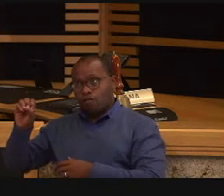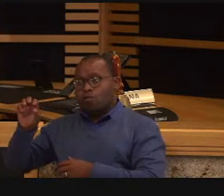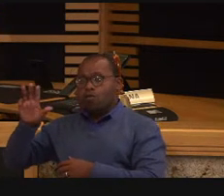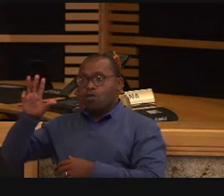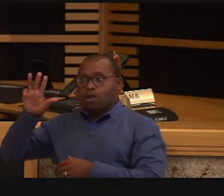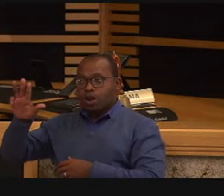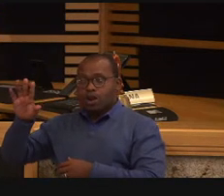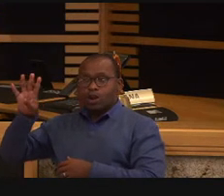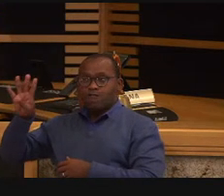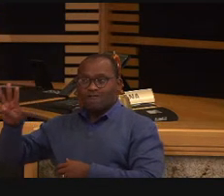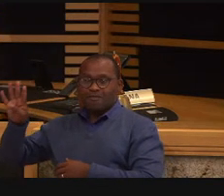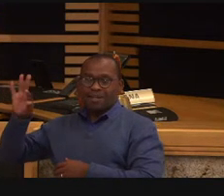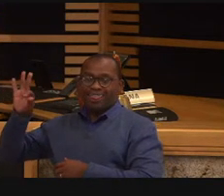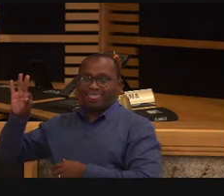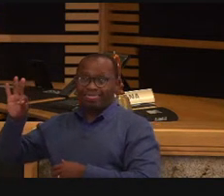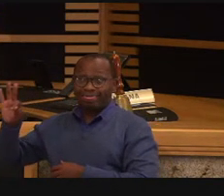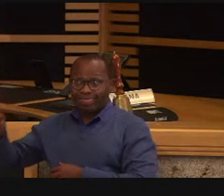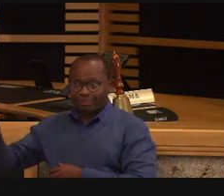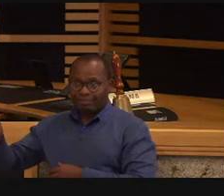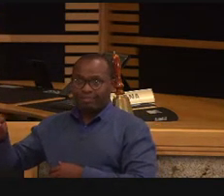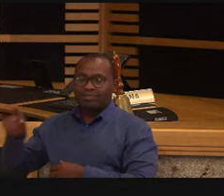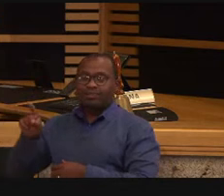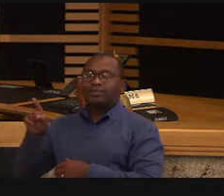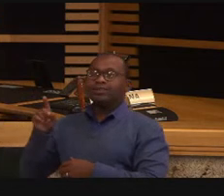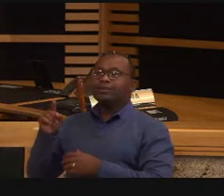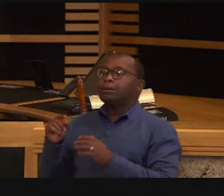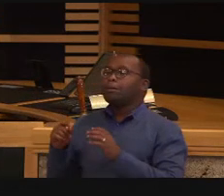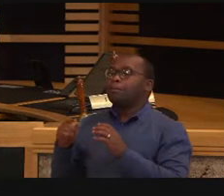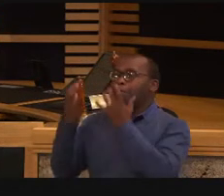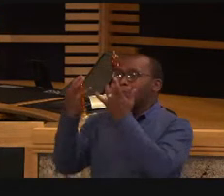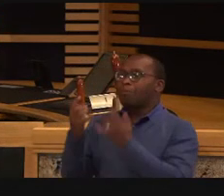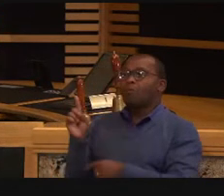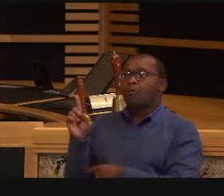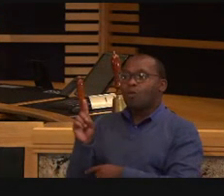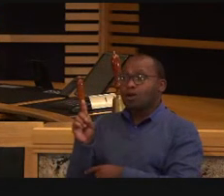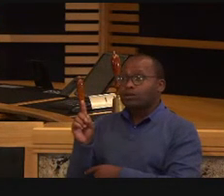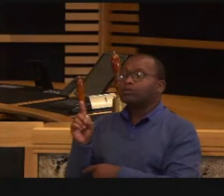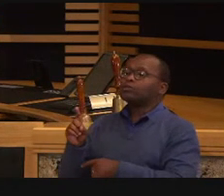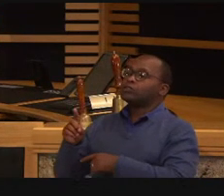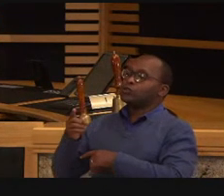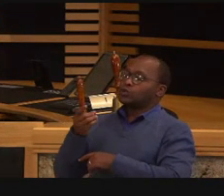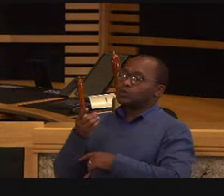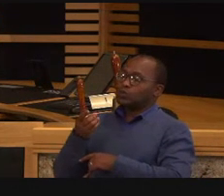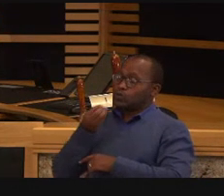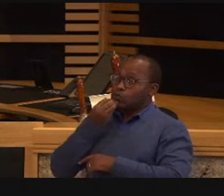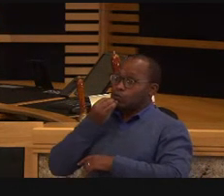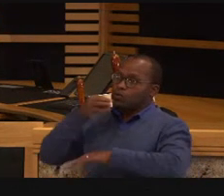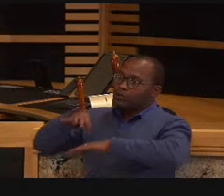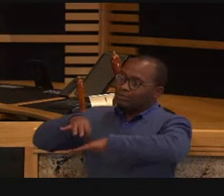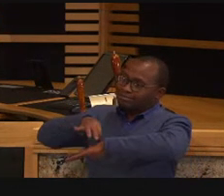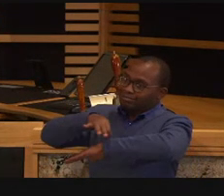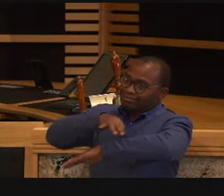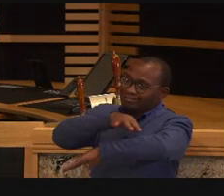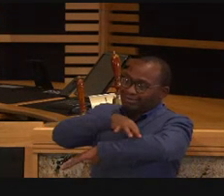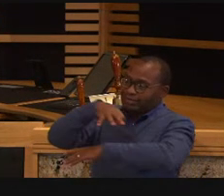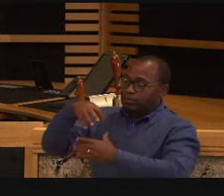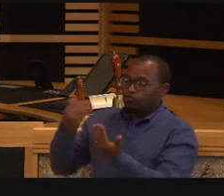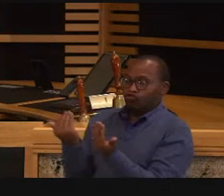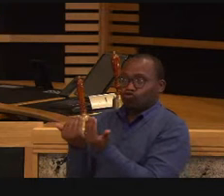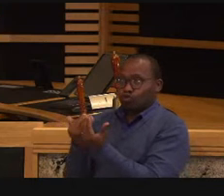1,543,000 so that we can accommodate this assignment. We are feeding